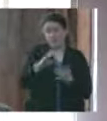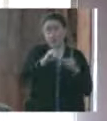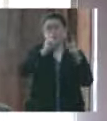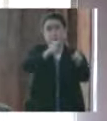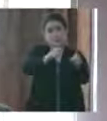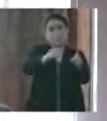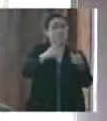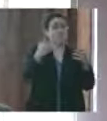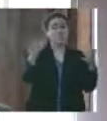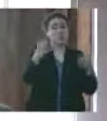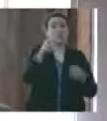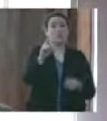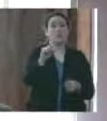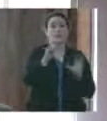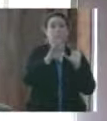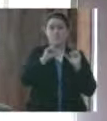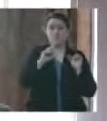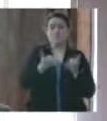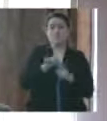nature.